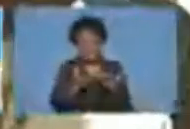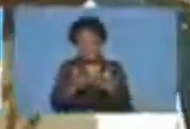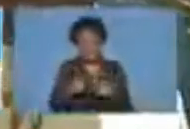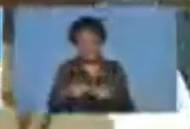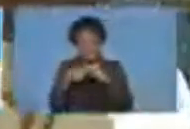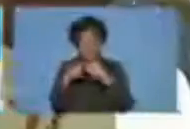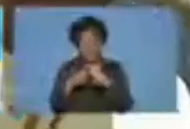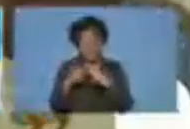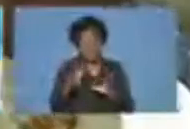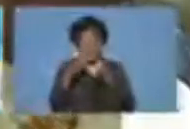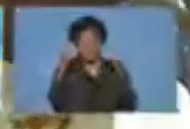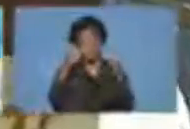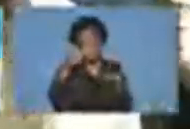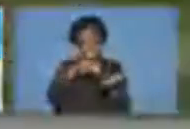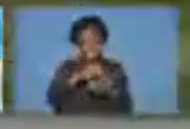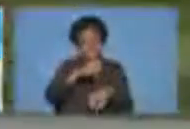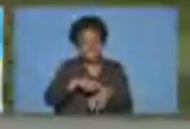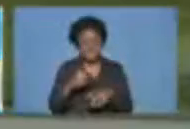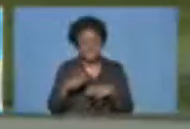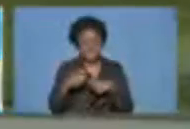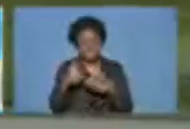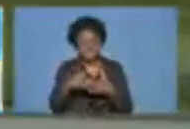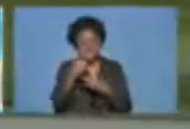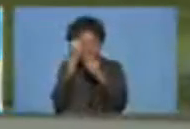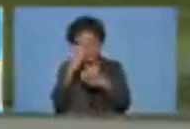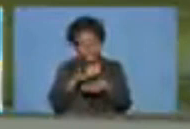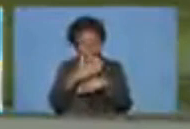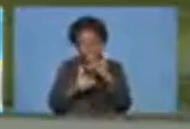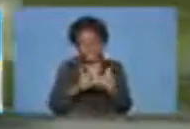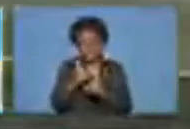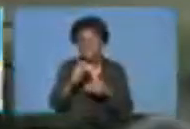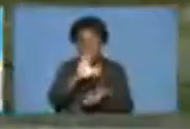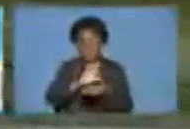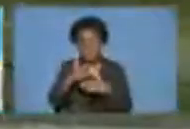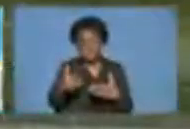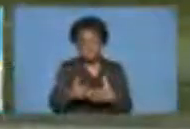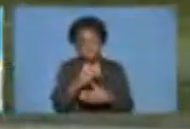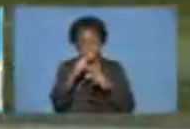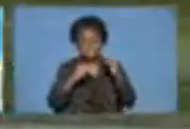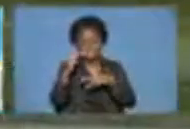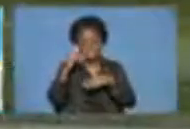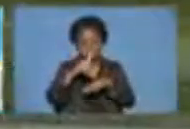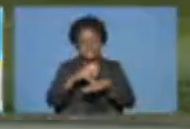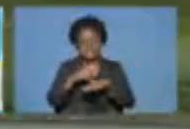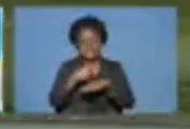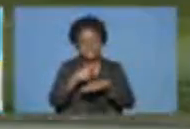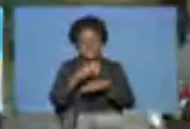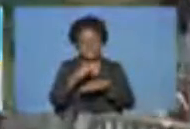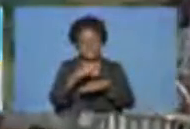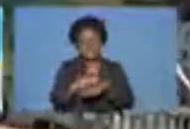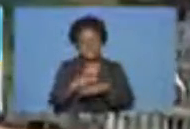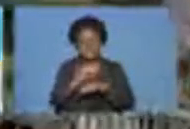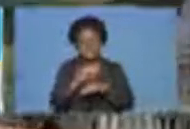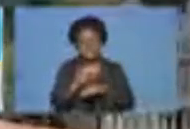commemorate this milestone and also gave an update on the progress of the church's new building at Gladstone Road. My wife